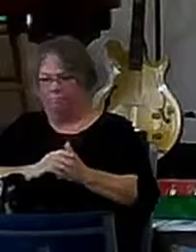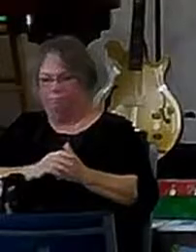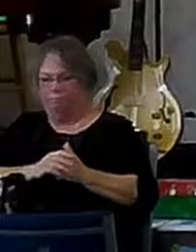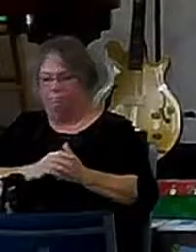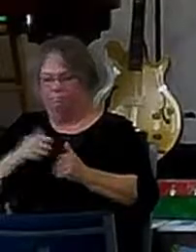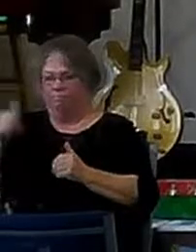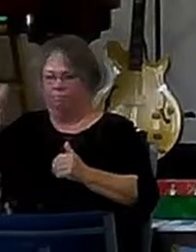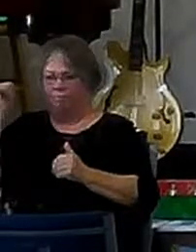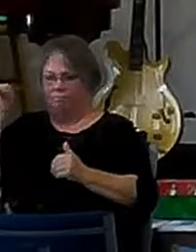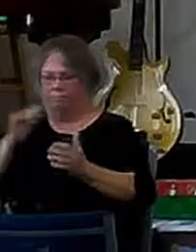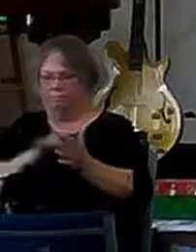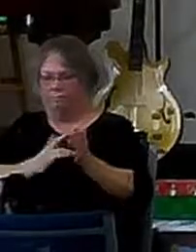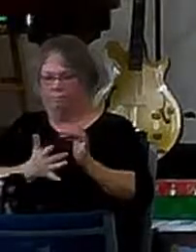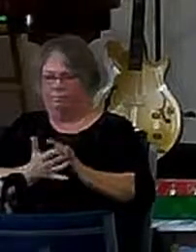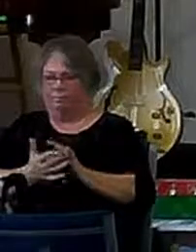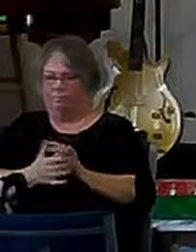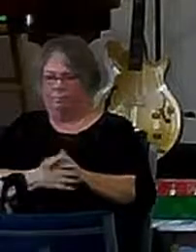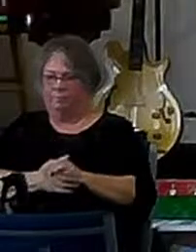rejecting Christ.